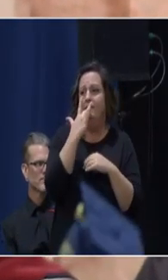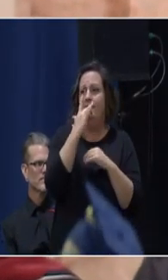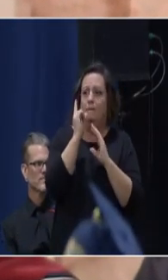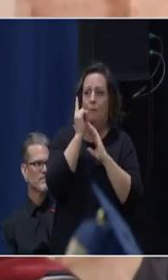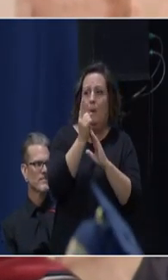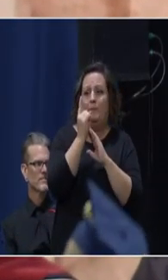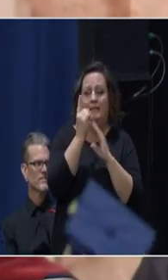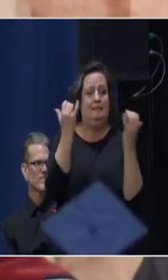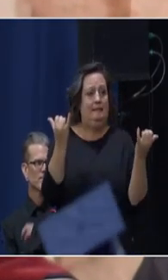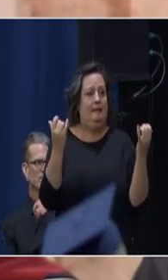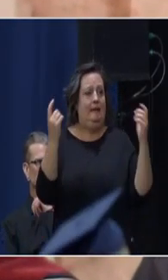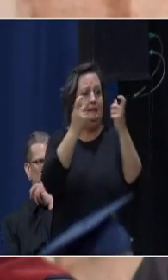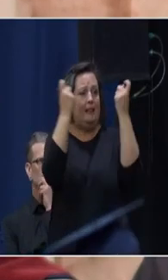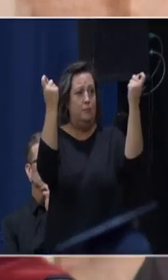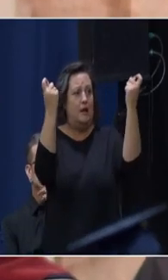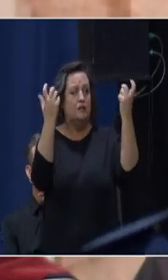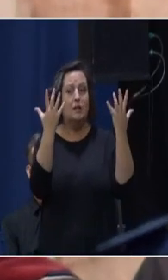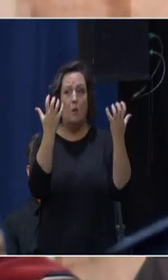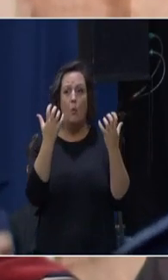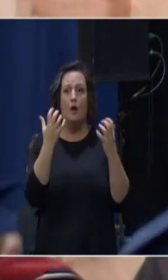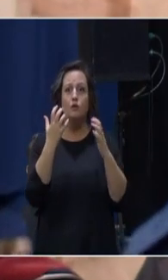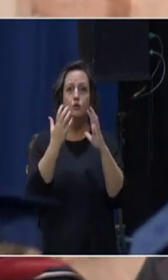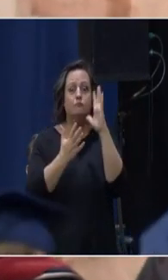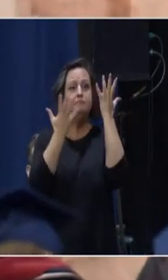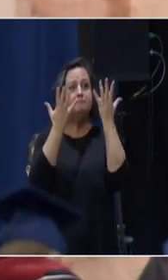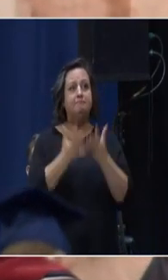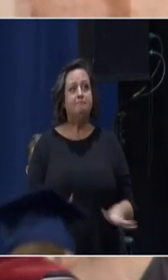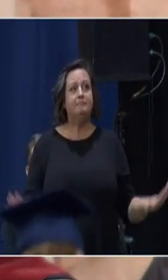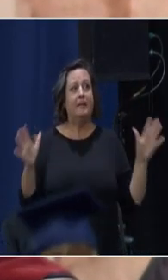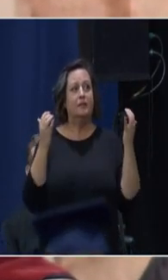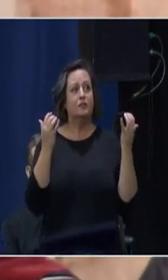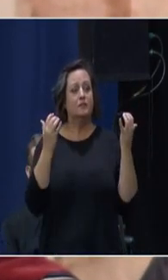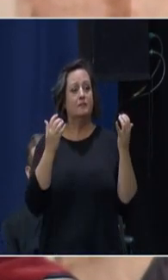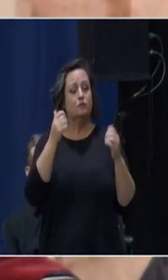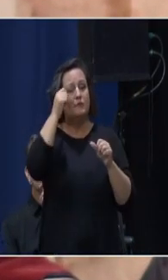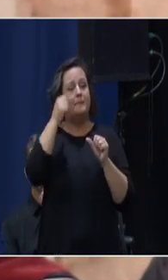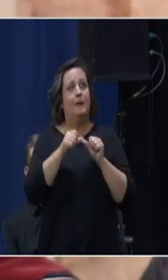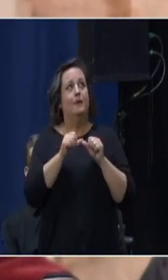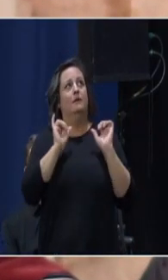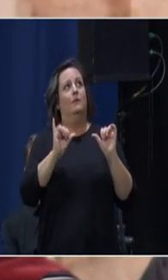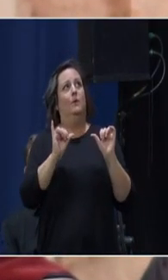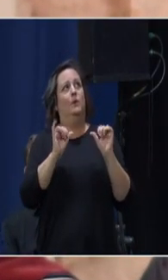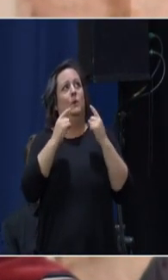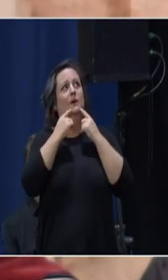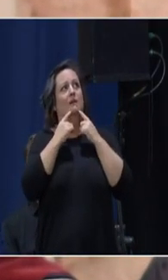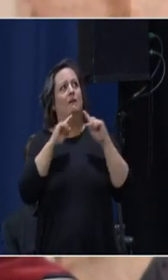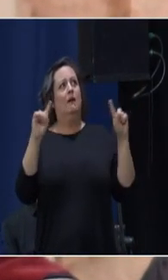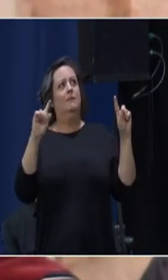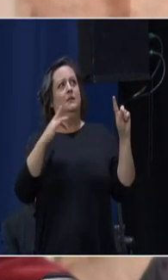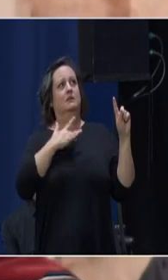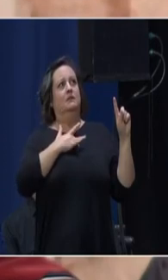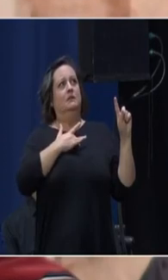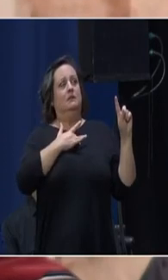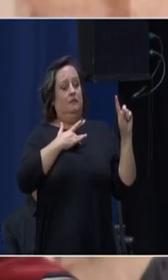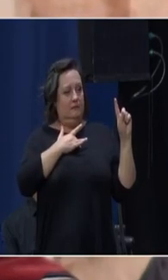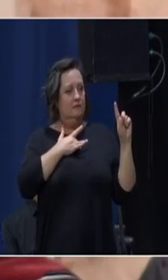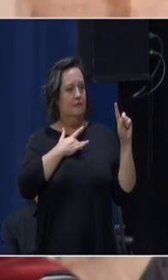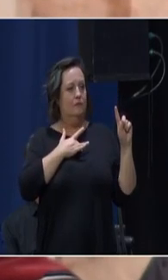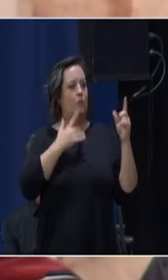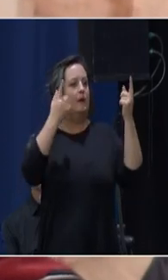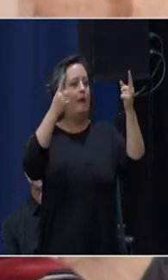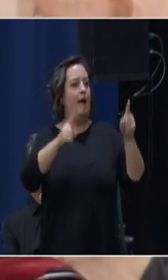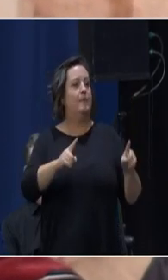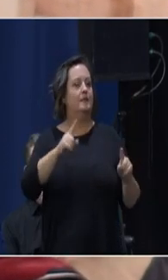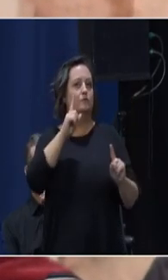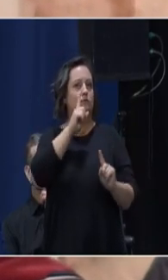you to leave here able to remember the deep sense of accomplishment that only comes when we achieve a